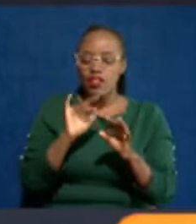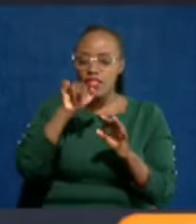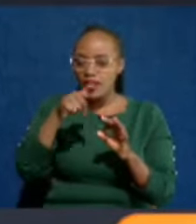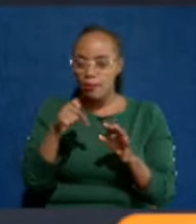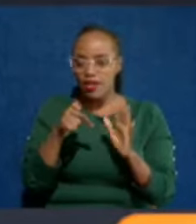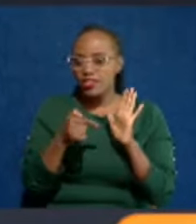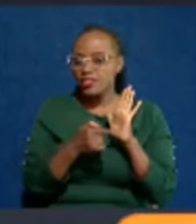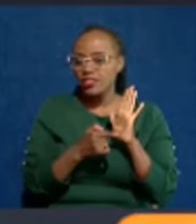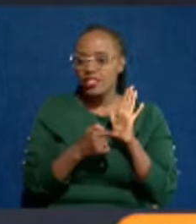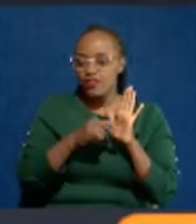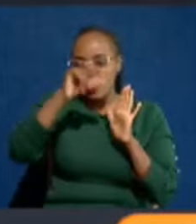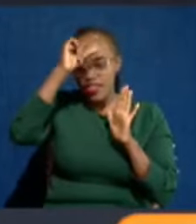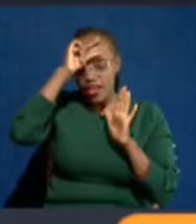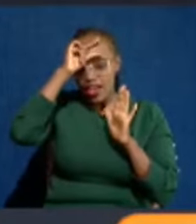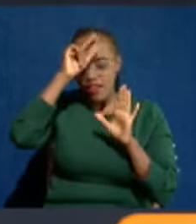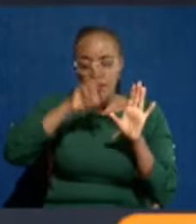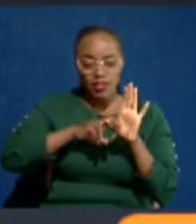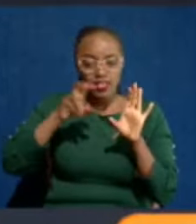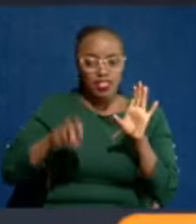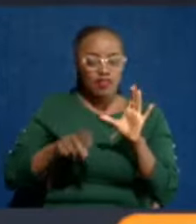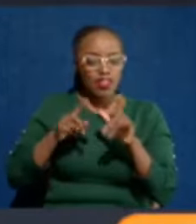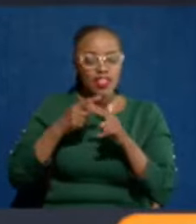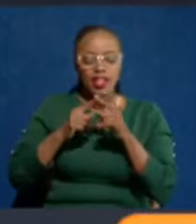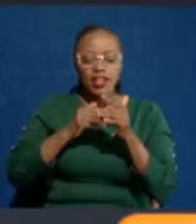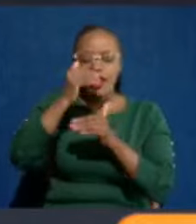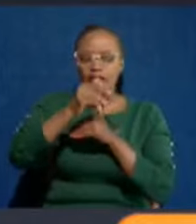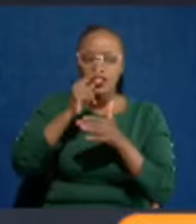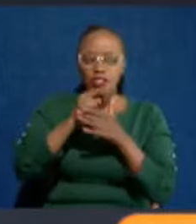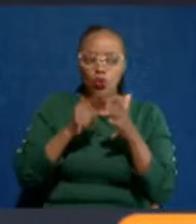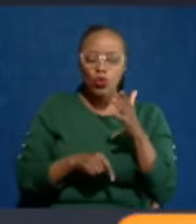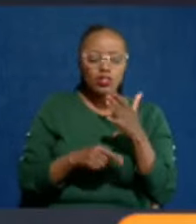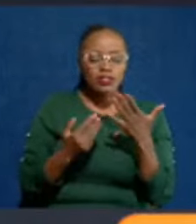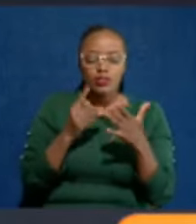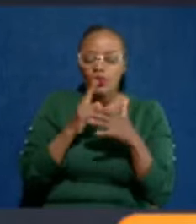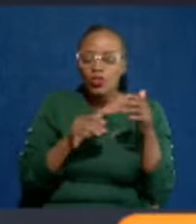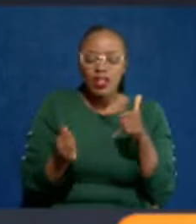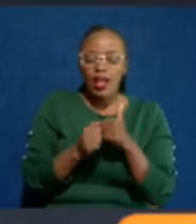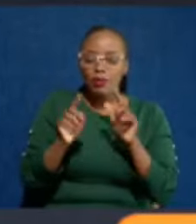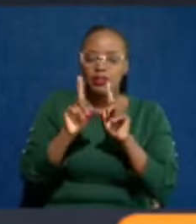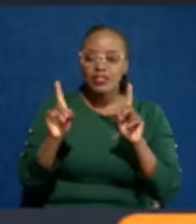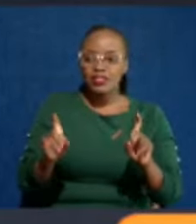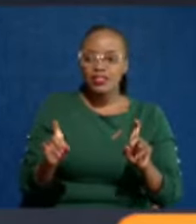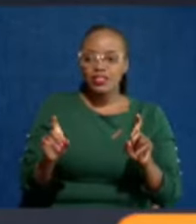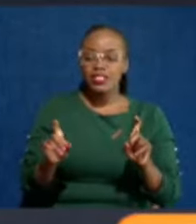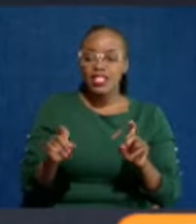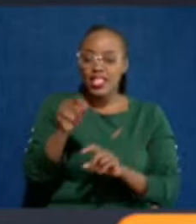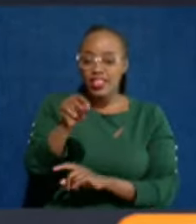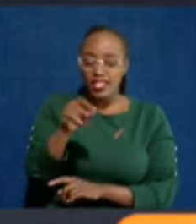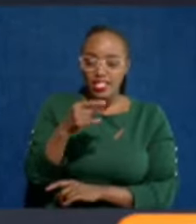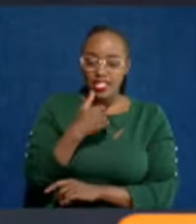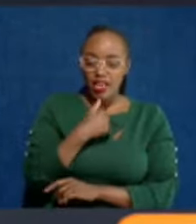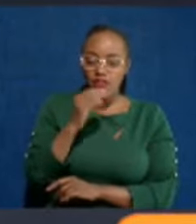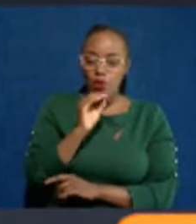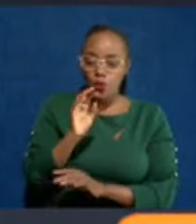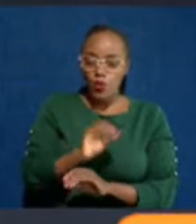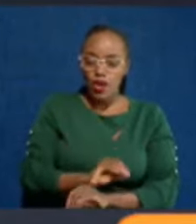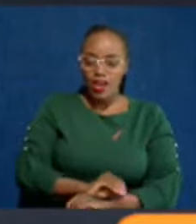is the government resigns. What should happen? And that lack of a